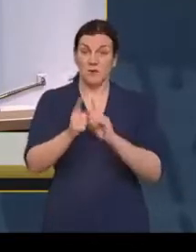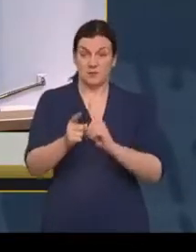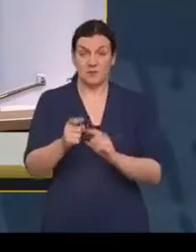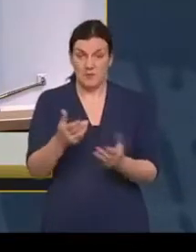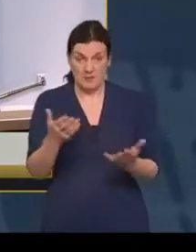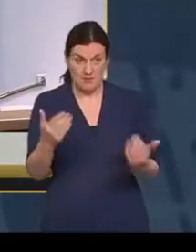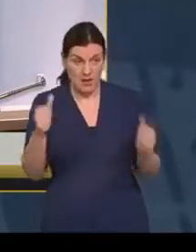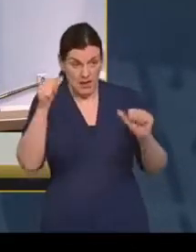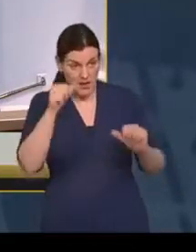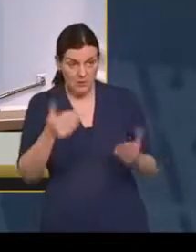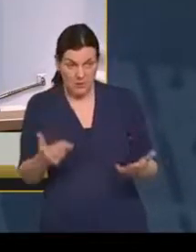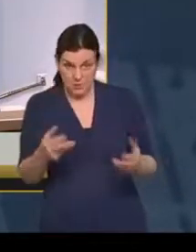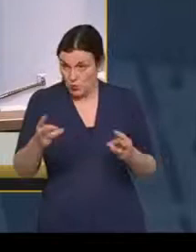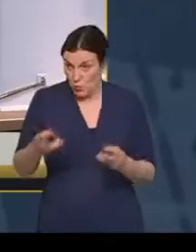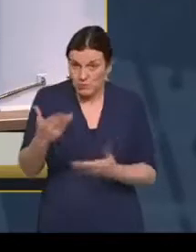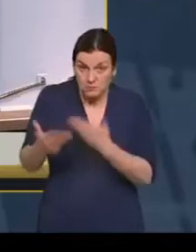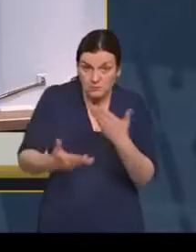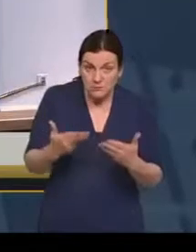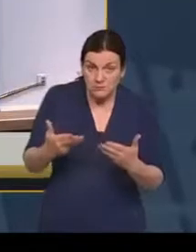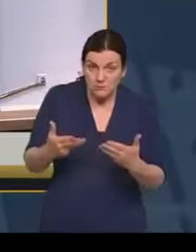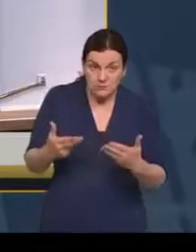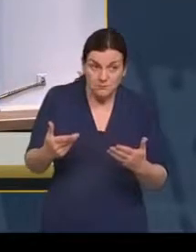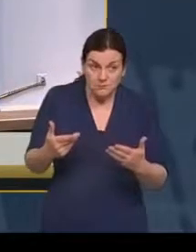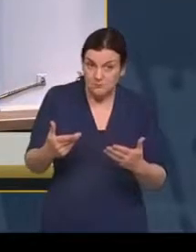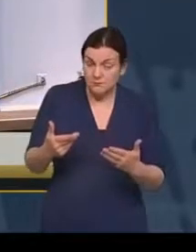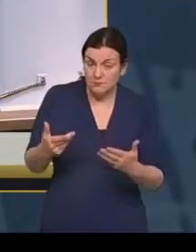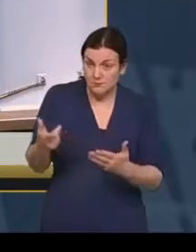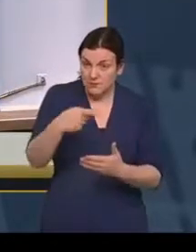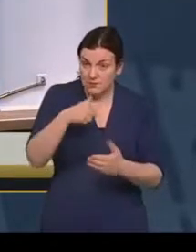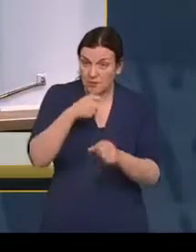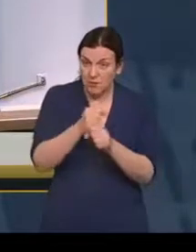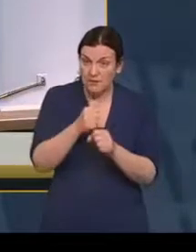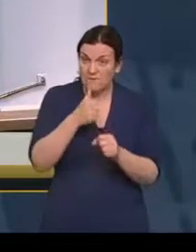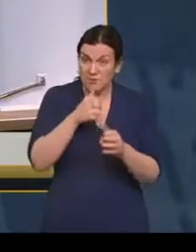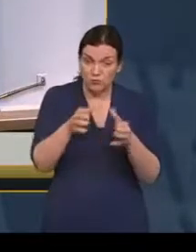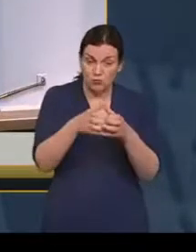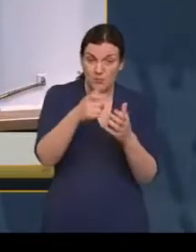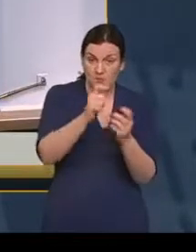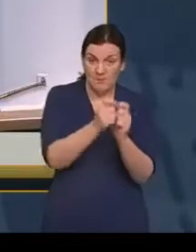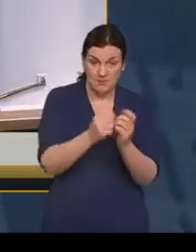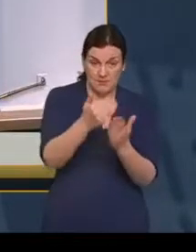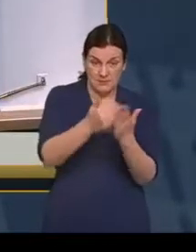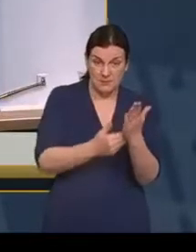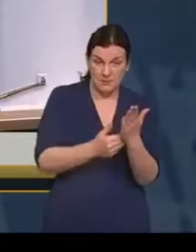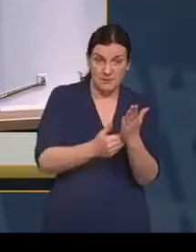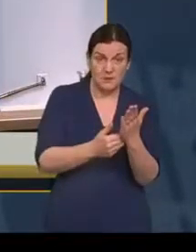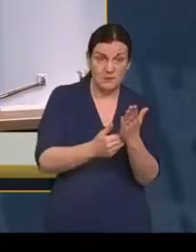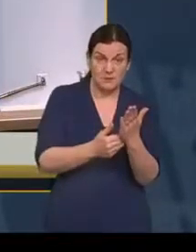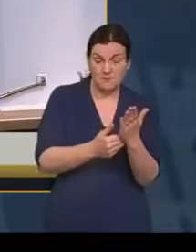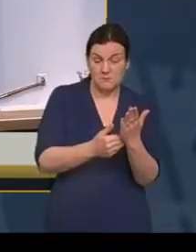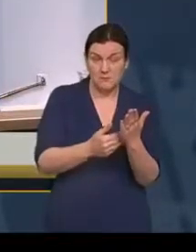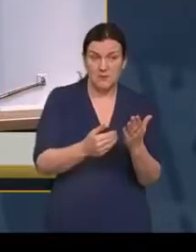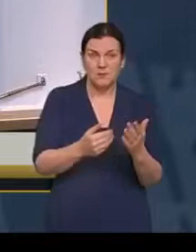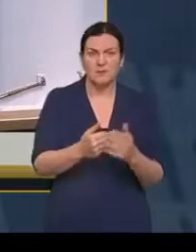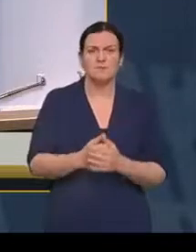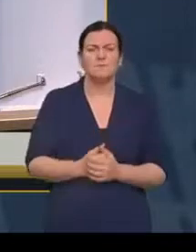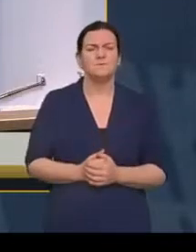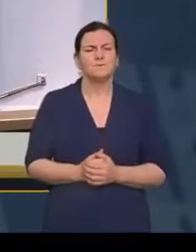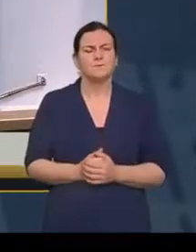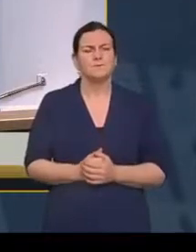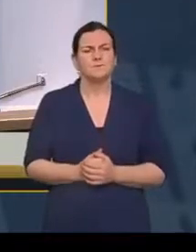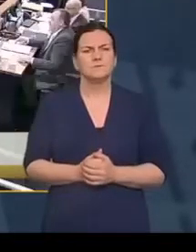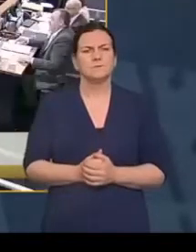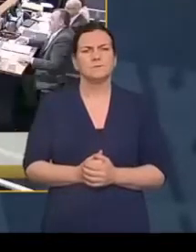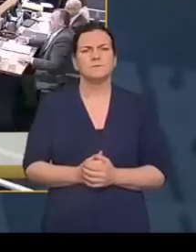I'll allow everyone in that wants to speak. Do you want to speak on this first grouping, Senator? Yeah.